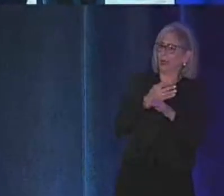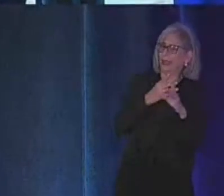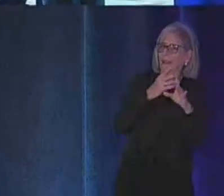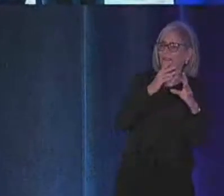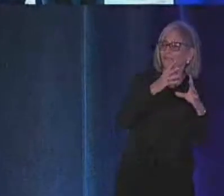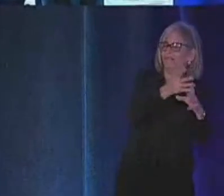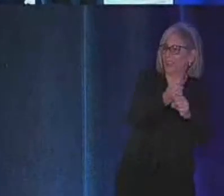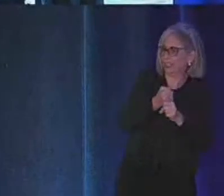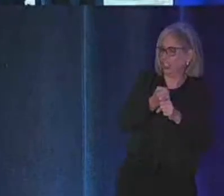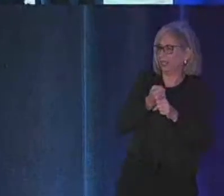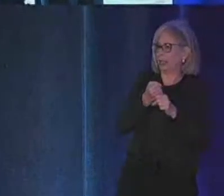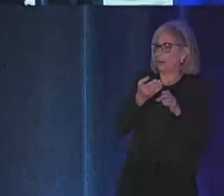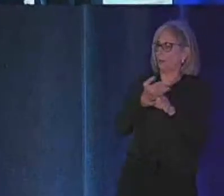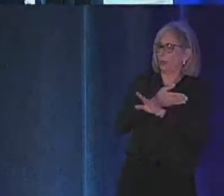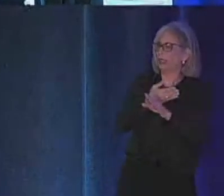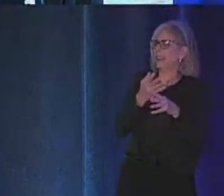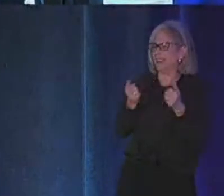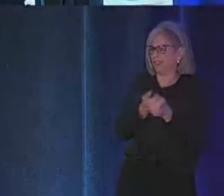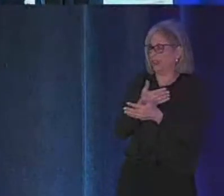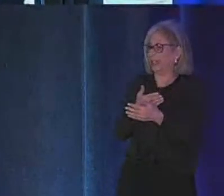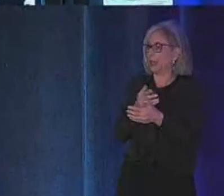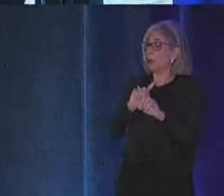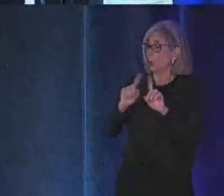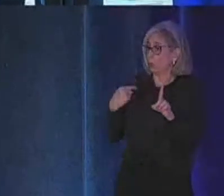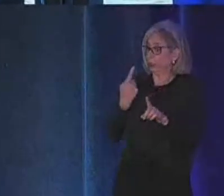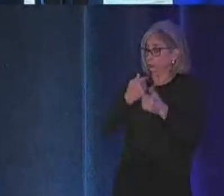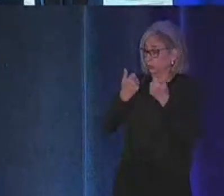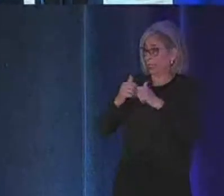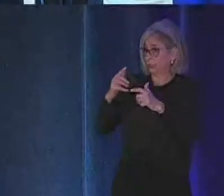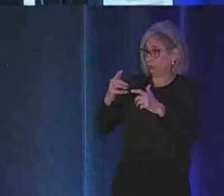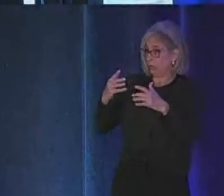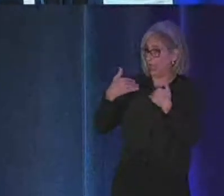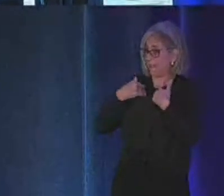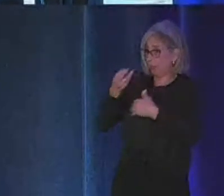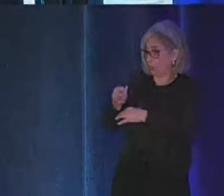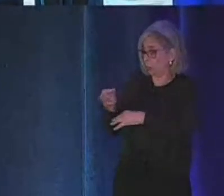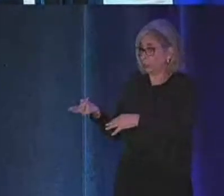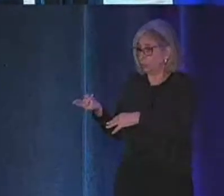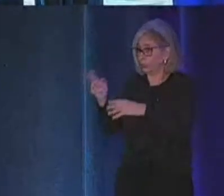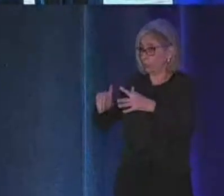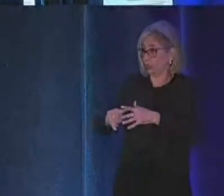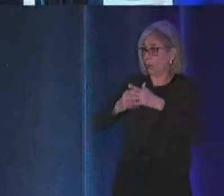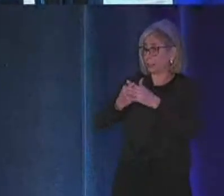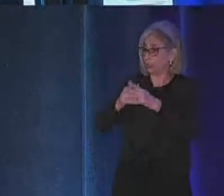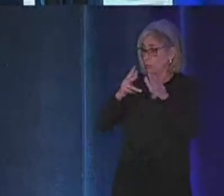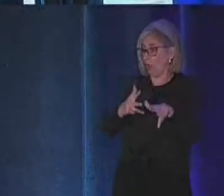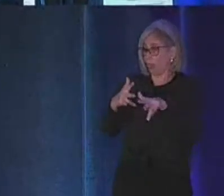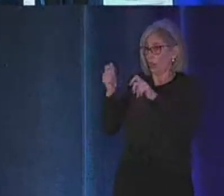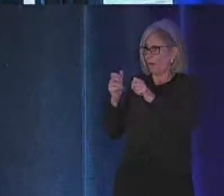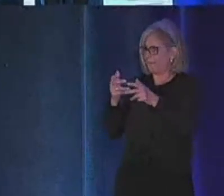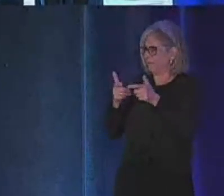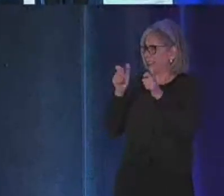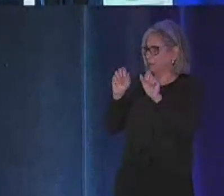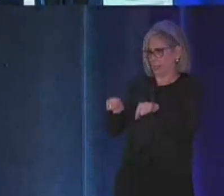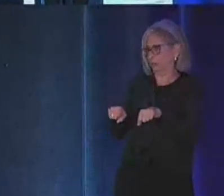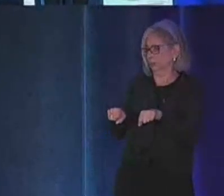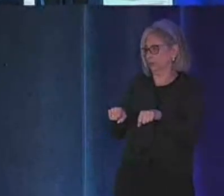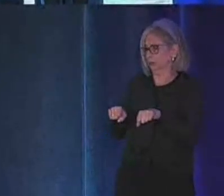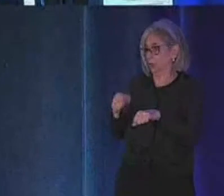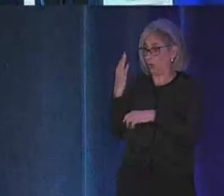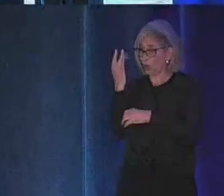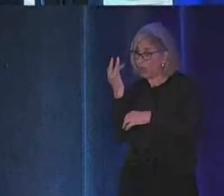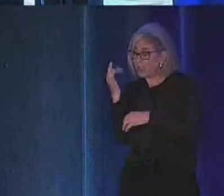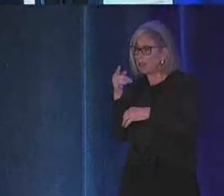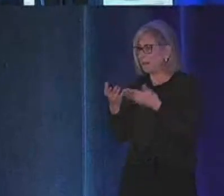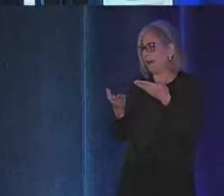pre-connecting, but what we're trying to do is to get the resource to execute or load as quickly as possible, because